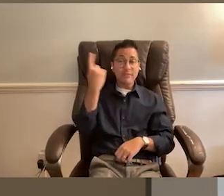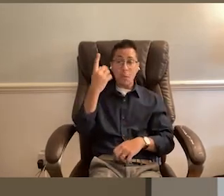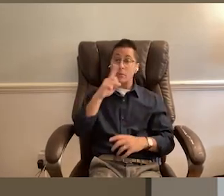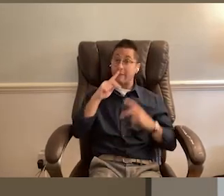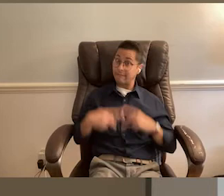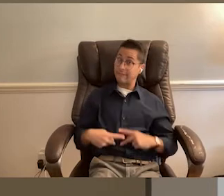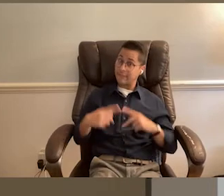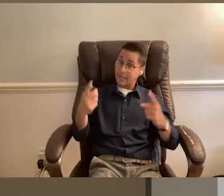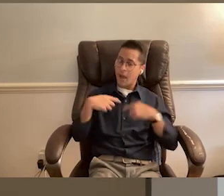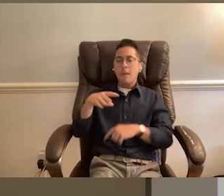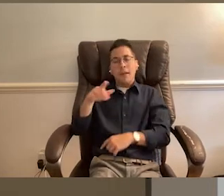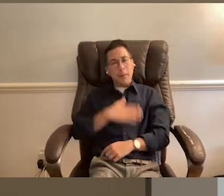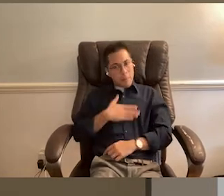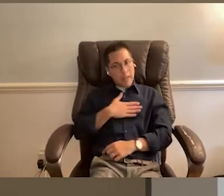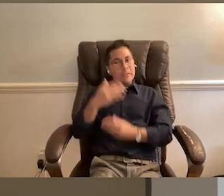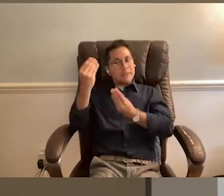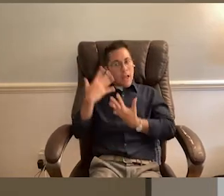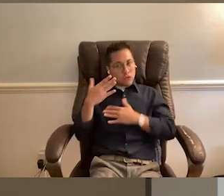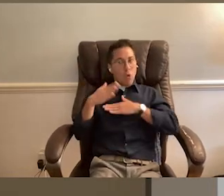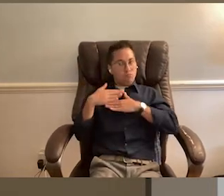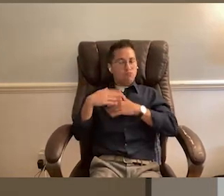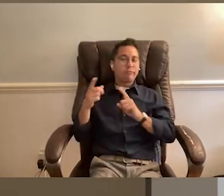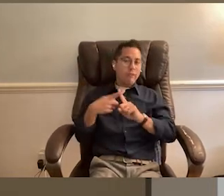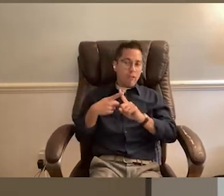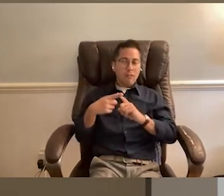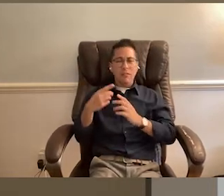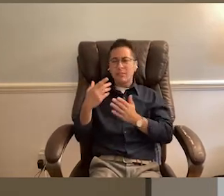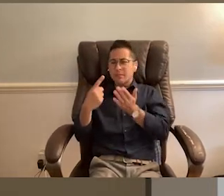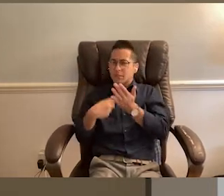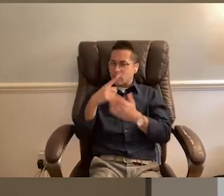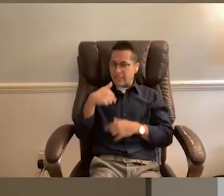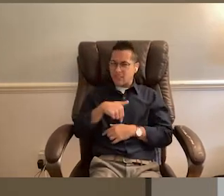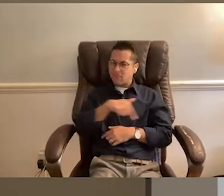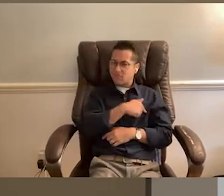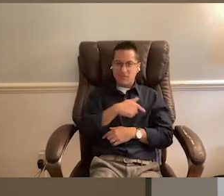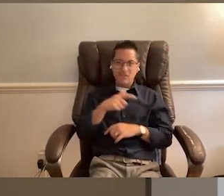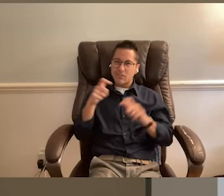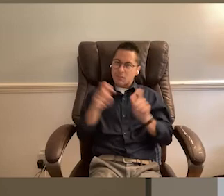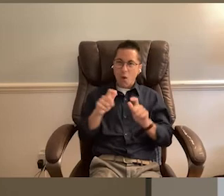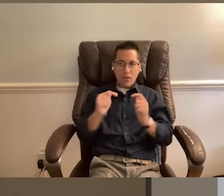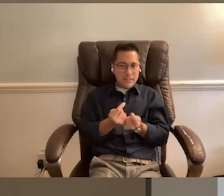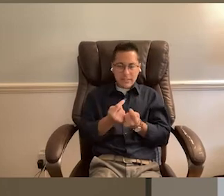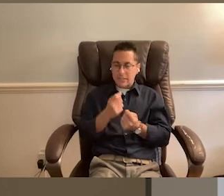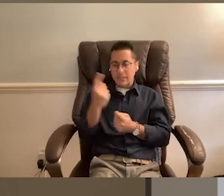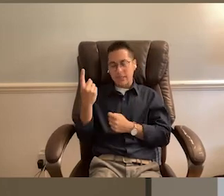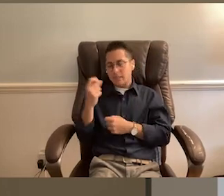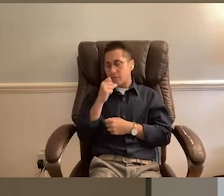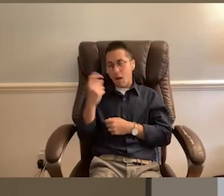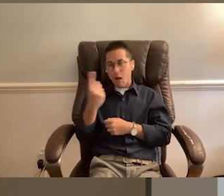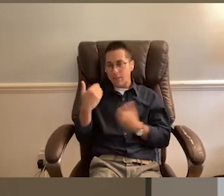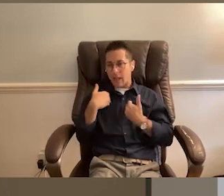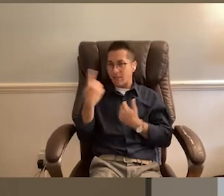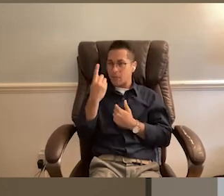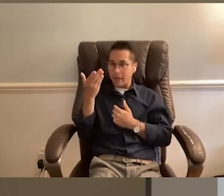do help them learn from those mistakes. I'm very, education focused, less punishment focused. We do involve families as well as